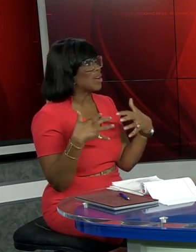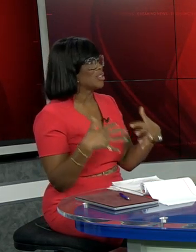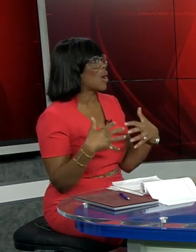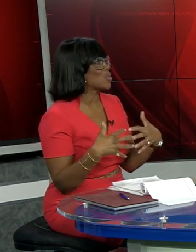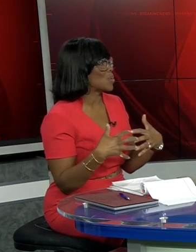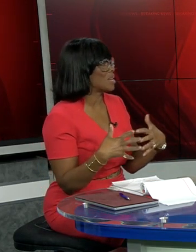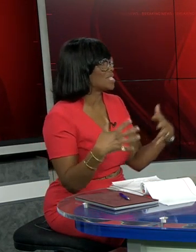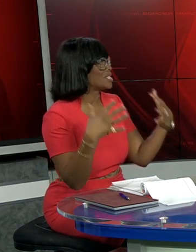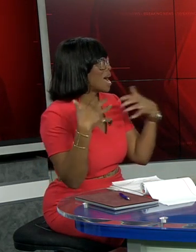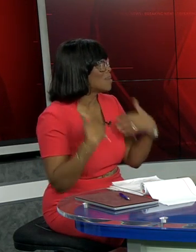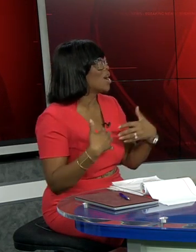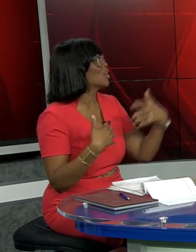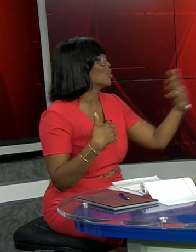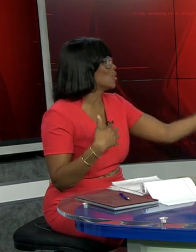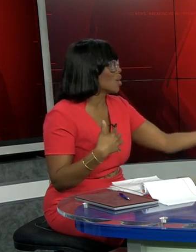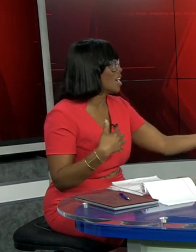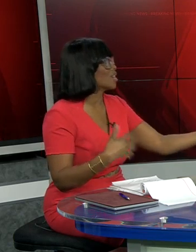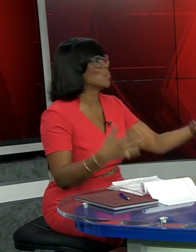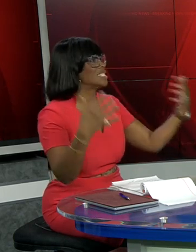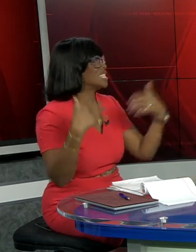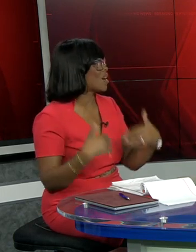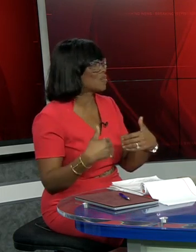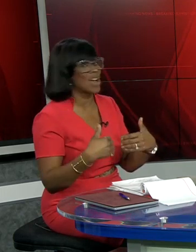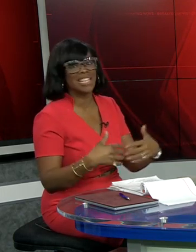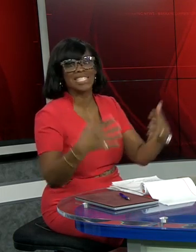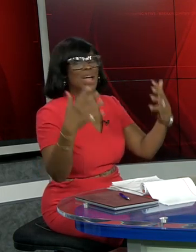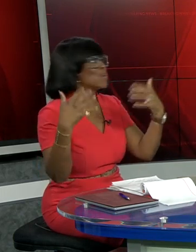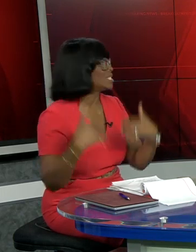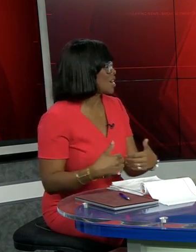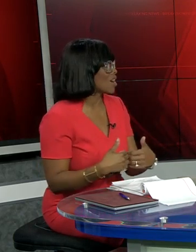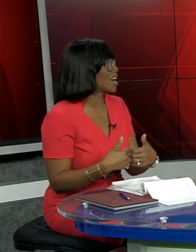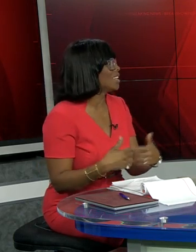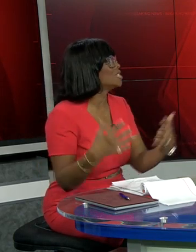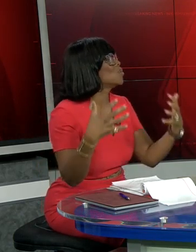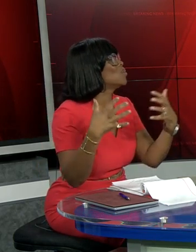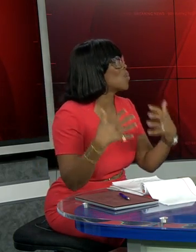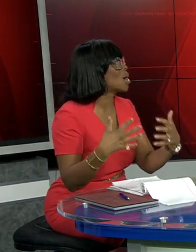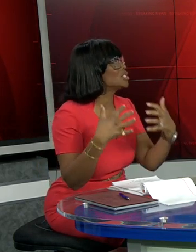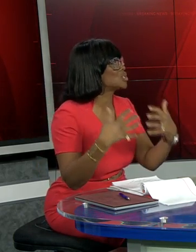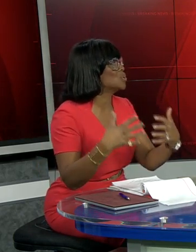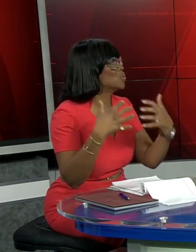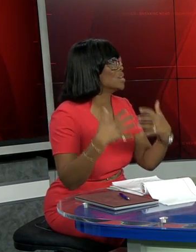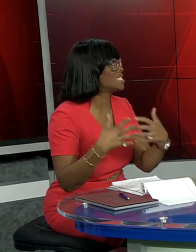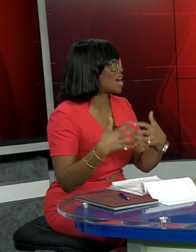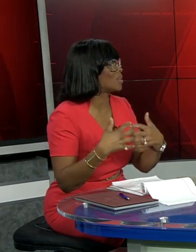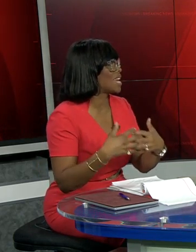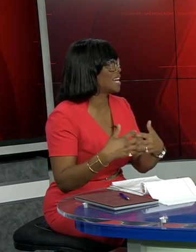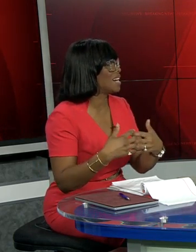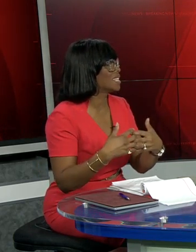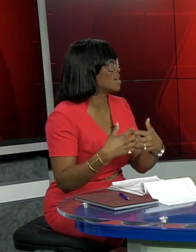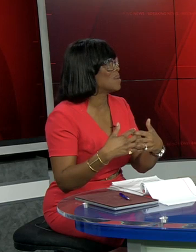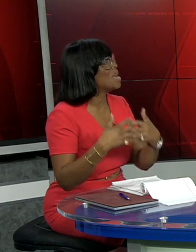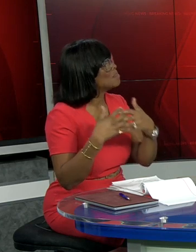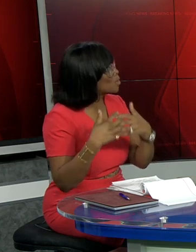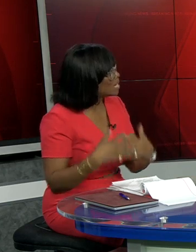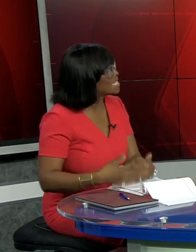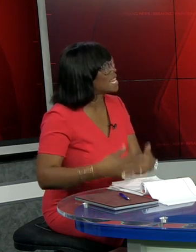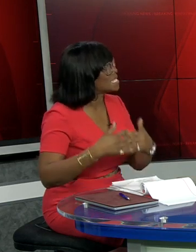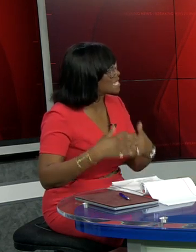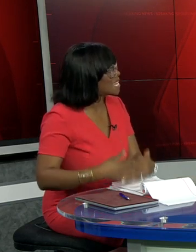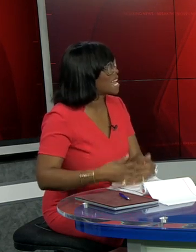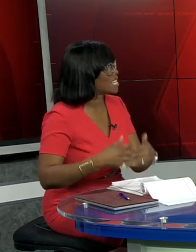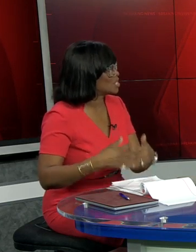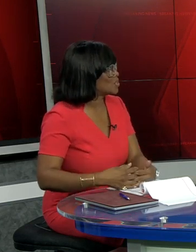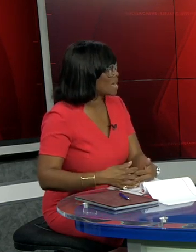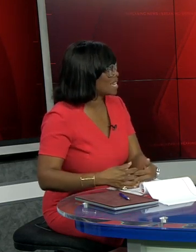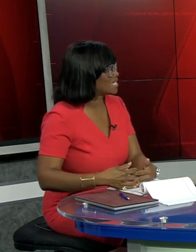have to be on guard, though, because I'm a hugger, you're a hugger. We see our friends, we see our colleagues. We want to reach out and hug them, but we